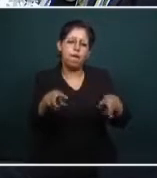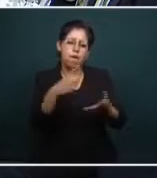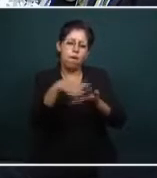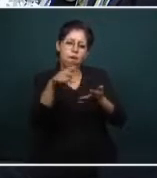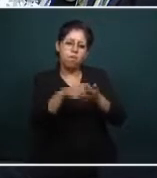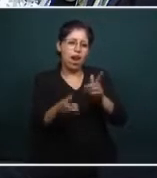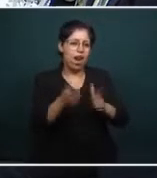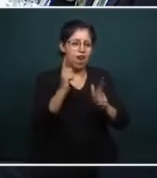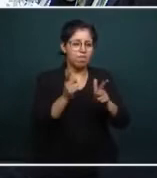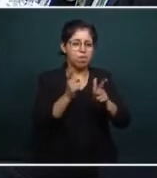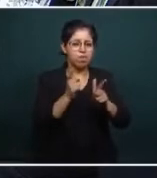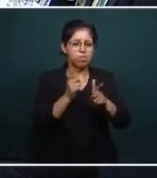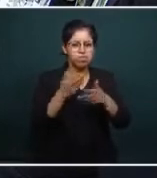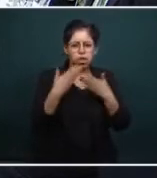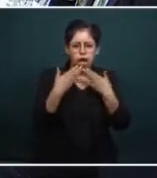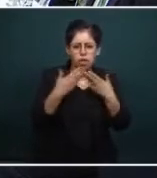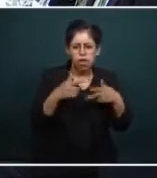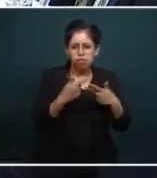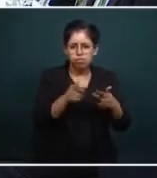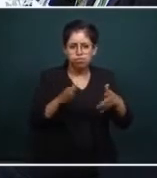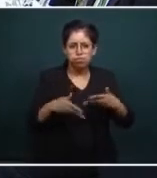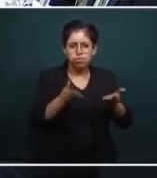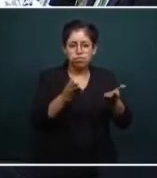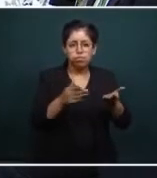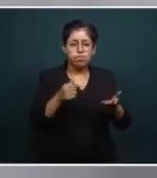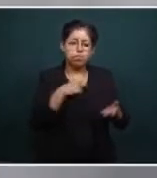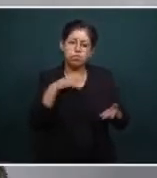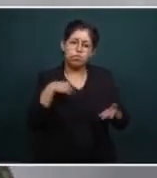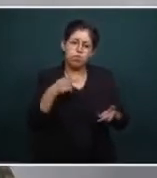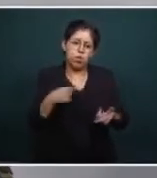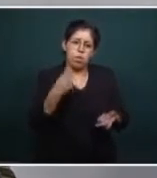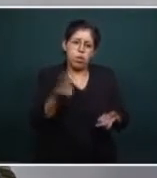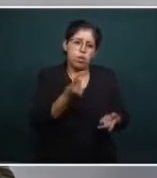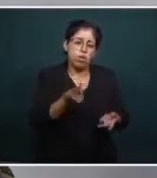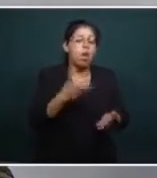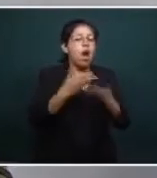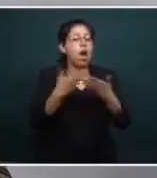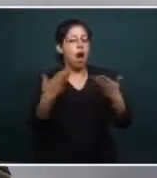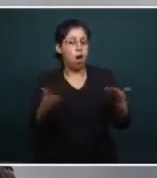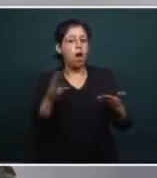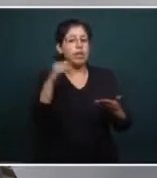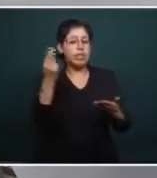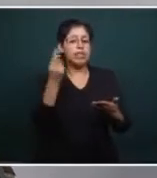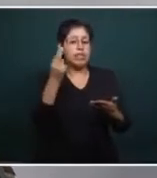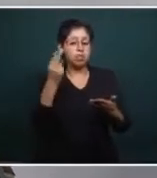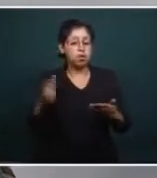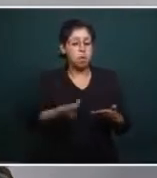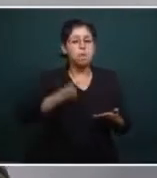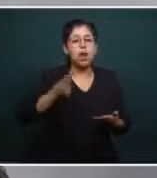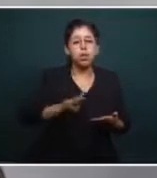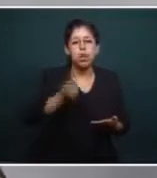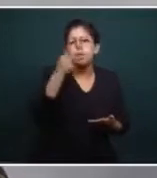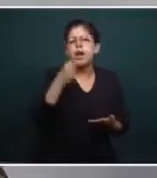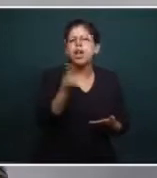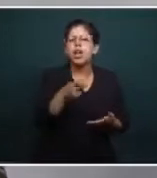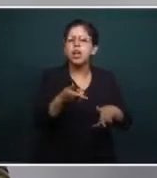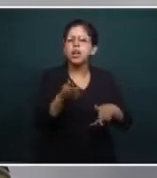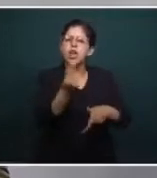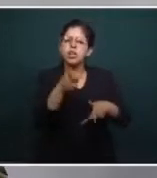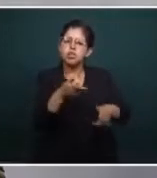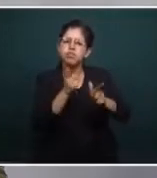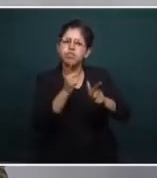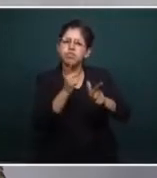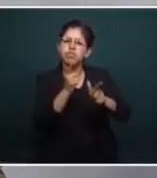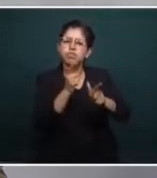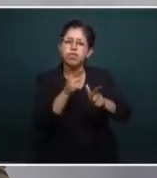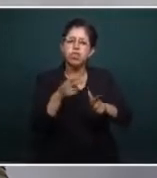ha comprado controls esas armas, of who buys que those las arms utiliza, and what they're como sí using it lo for, establece and la actual ley. Entonces ya se as está it's established